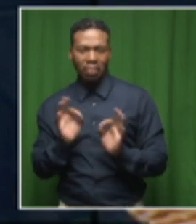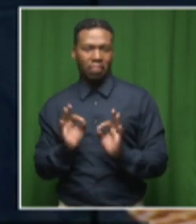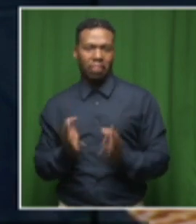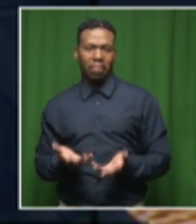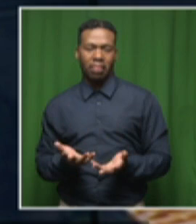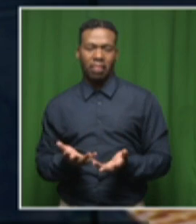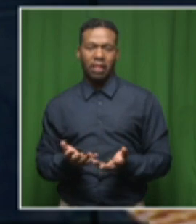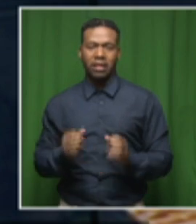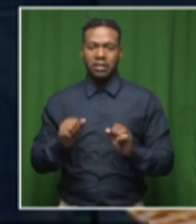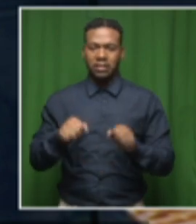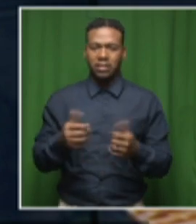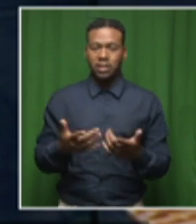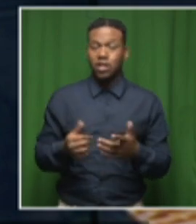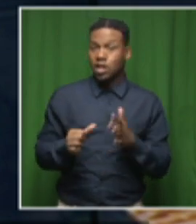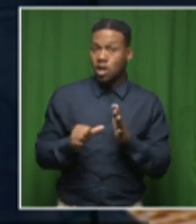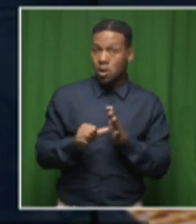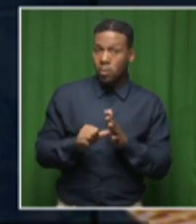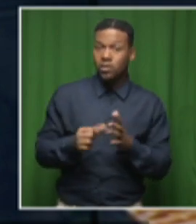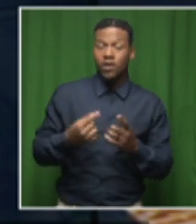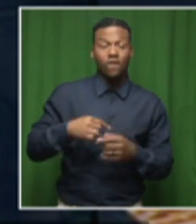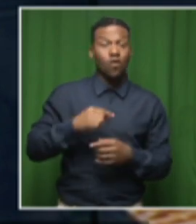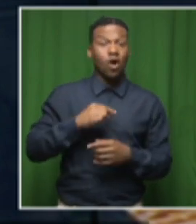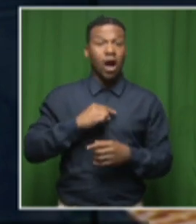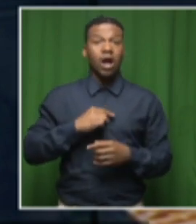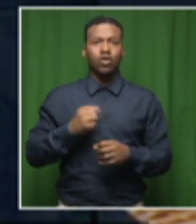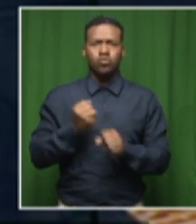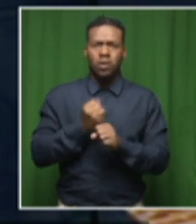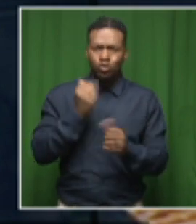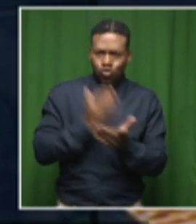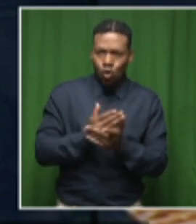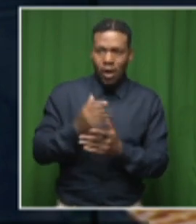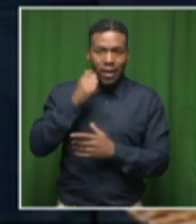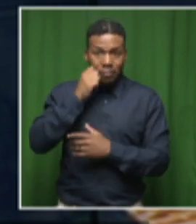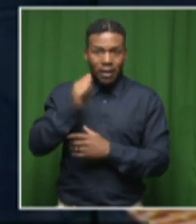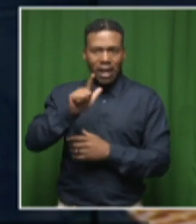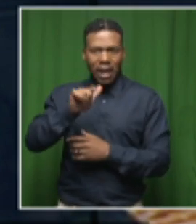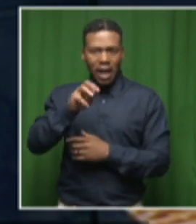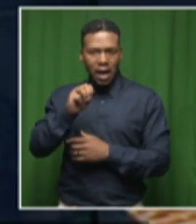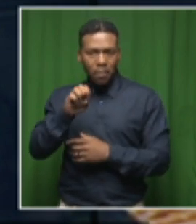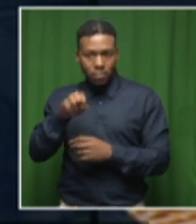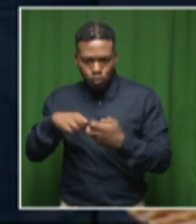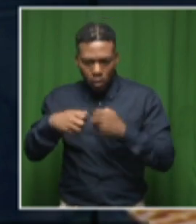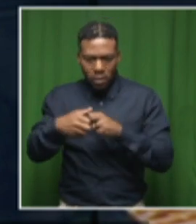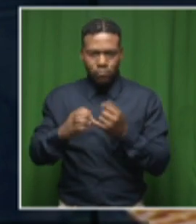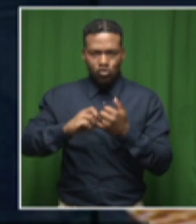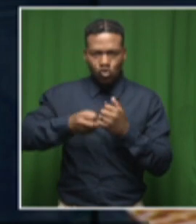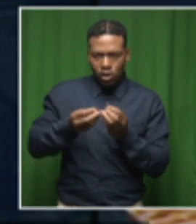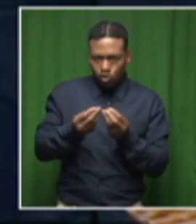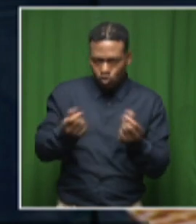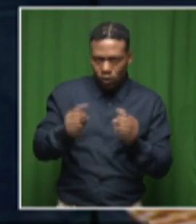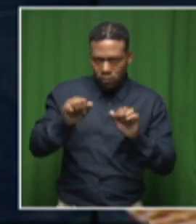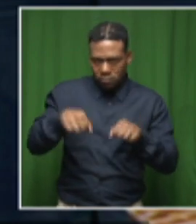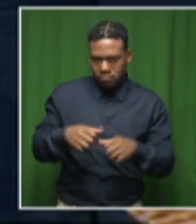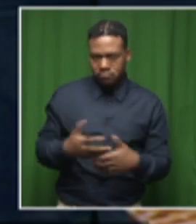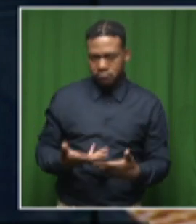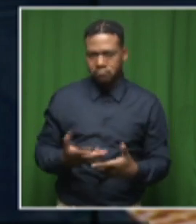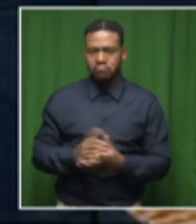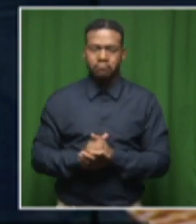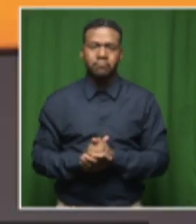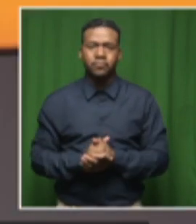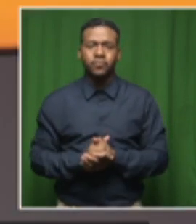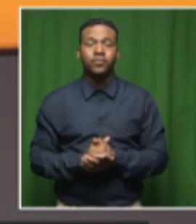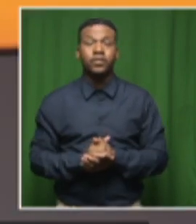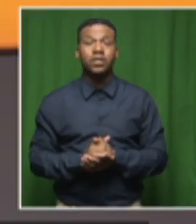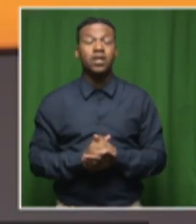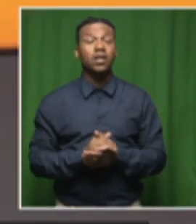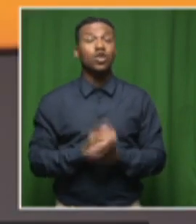important for us that we had to solve for the lime shortage ourselves in partnership with the Moletele community and the Komati group. Yeah, and